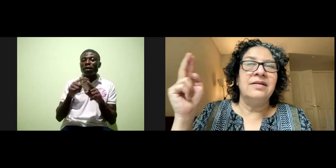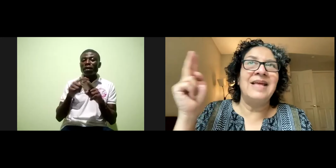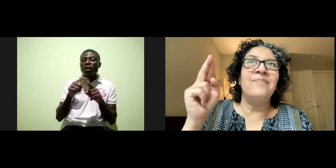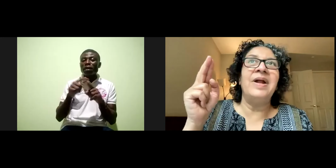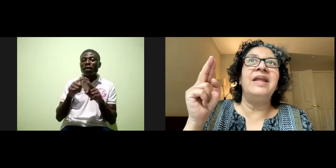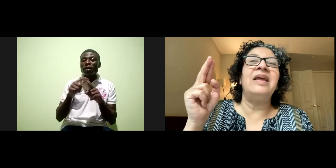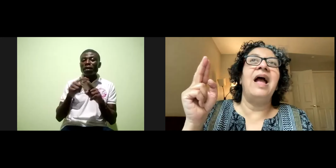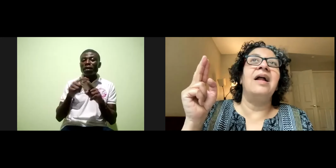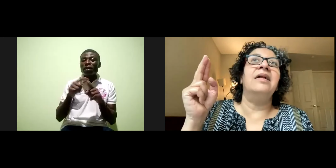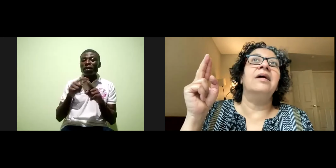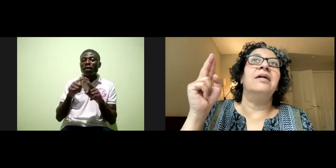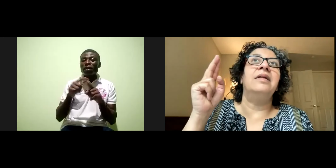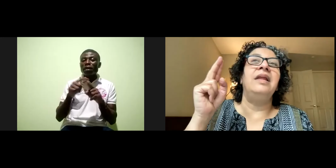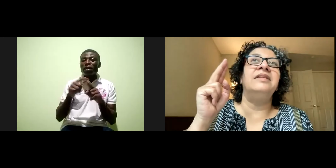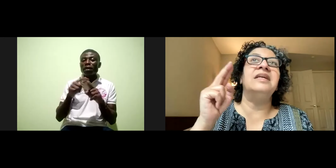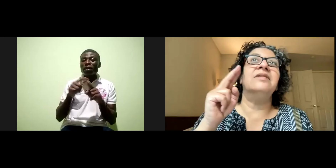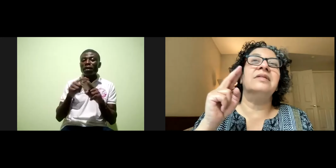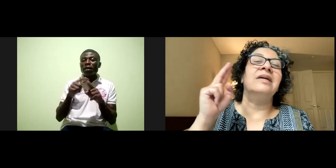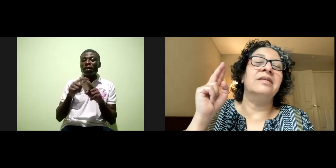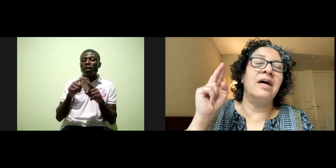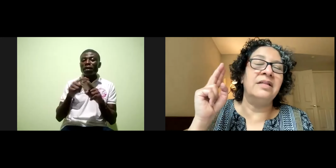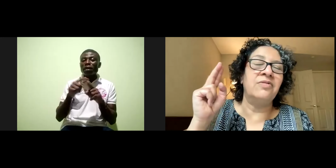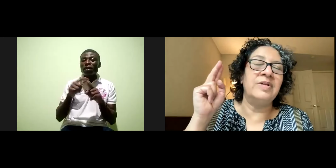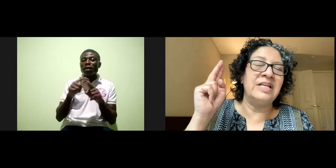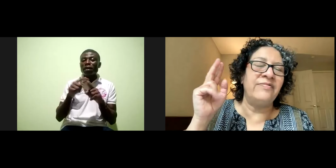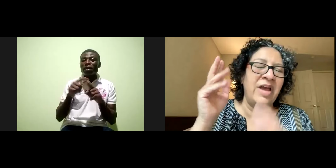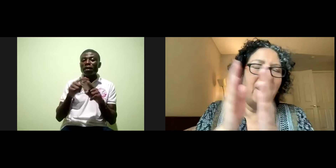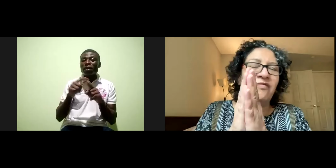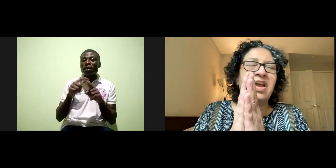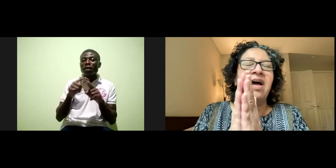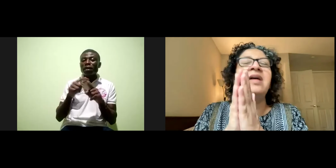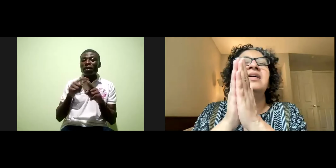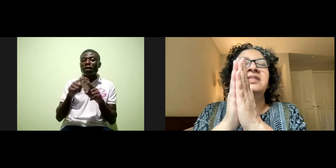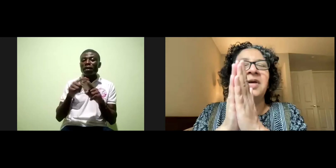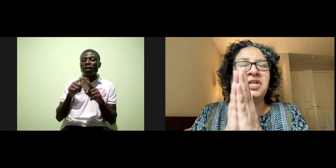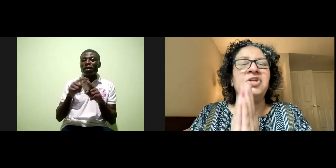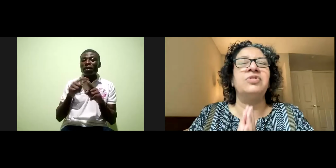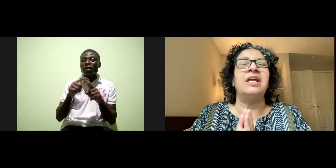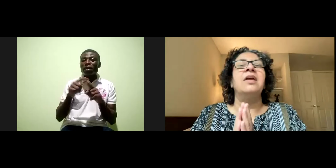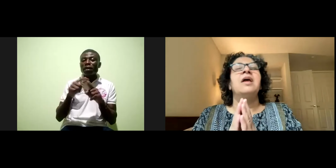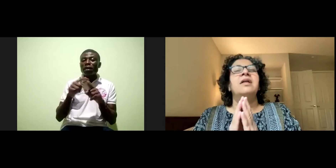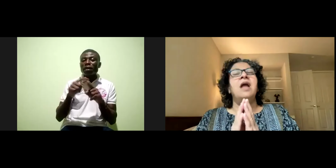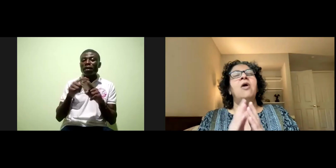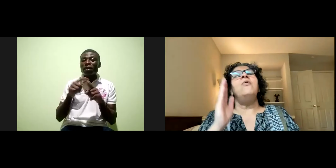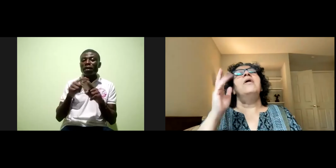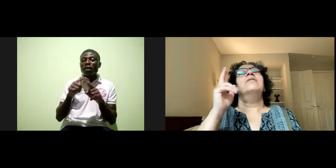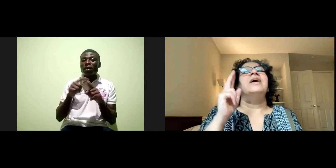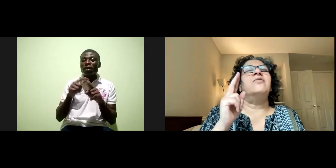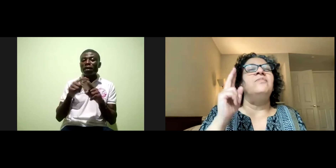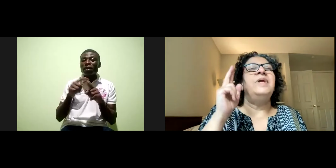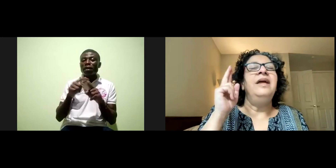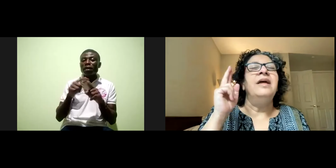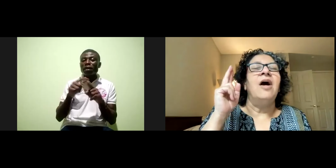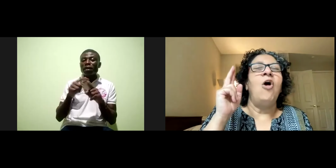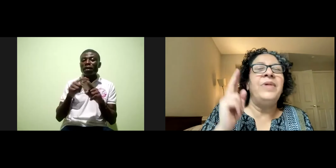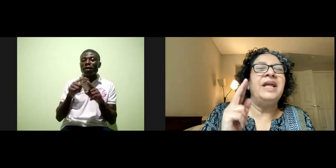Like segmenting and deleting the other could be, here we are substituting. Now there